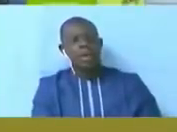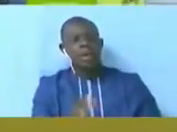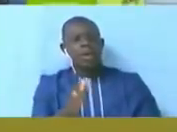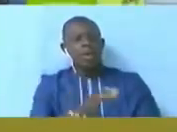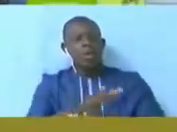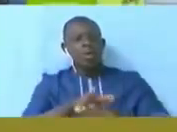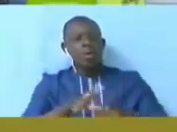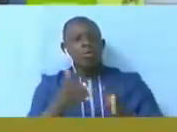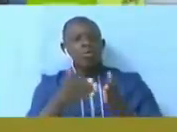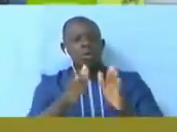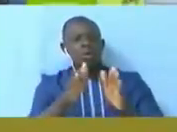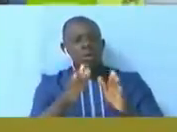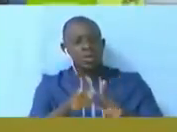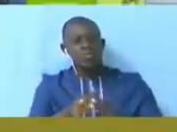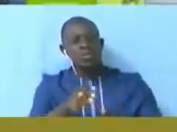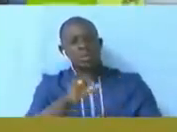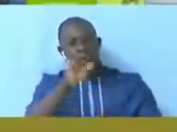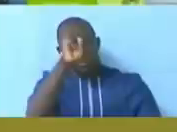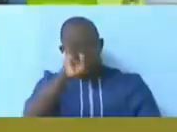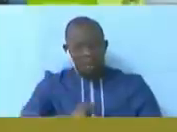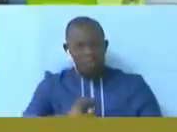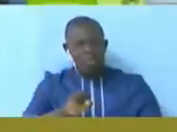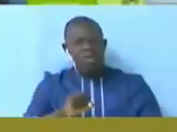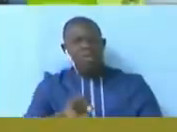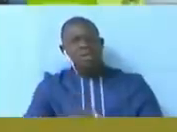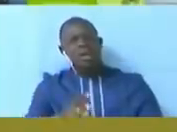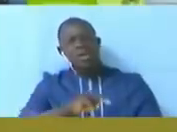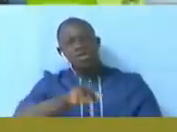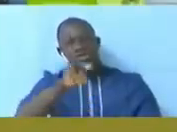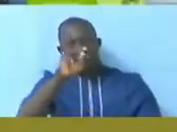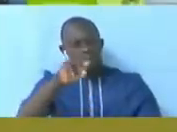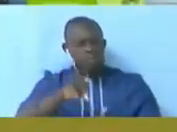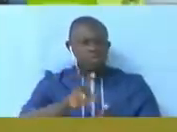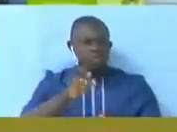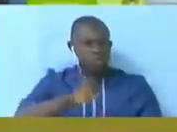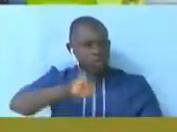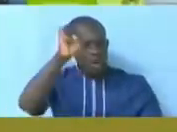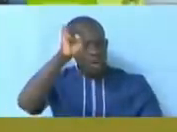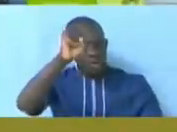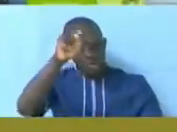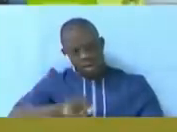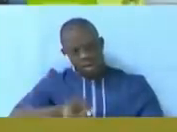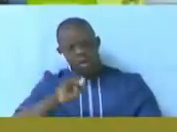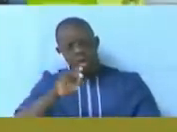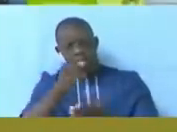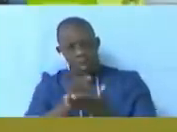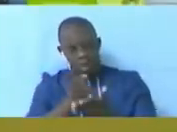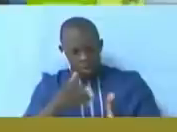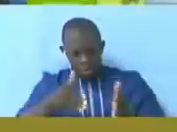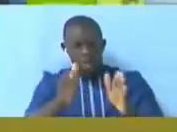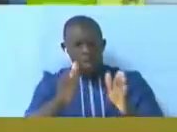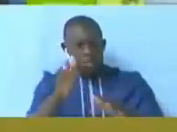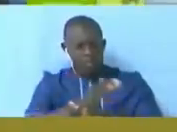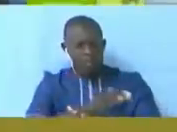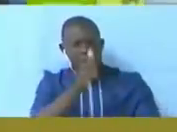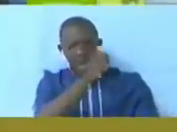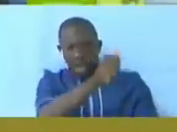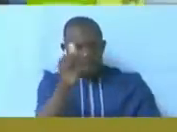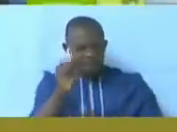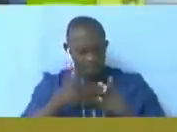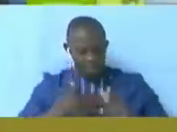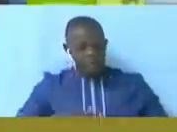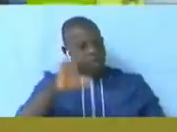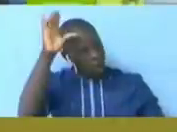route, everybody identified that vehicle because it was in service for over a period of 5 years or